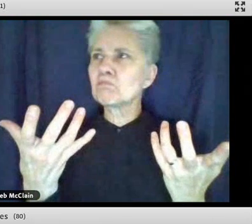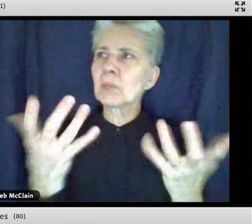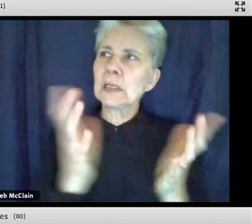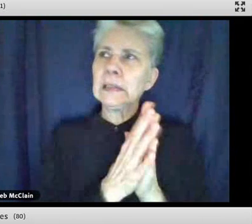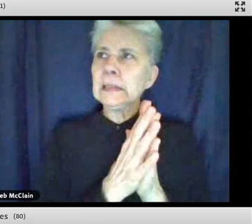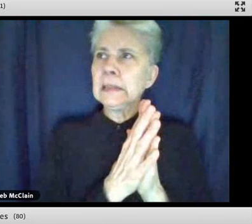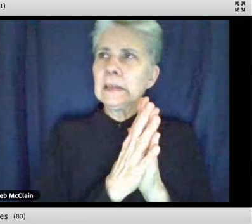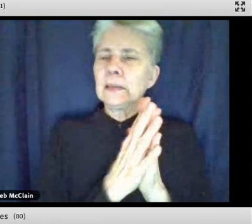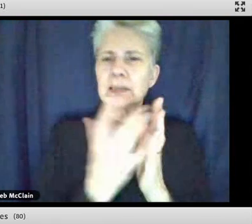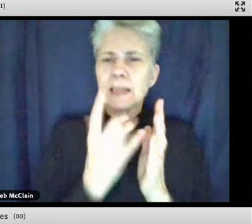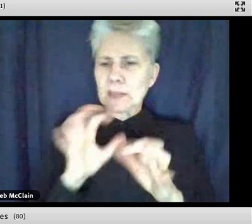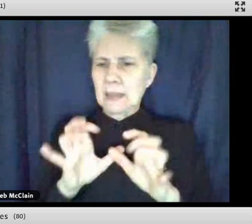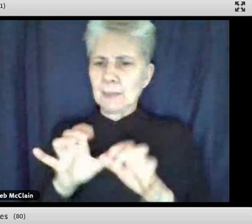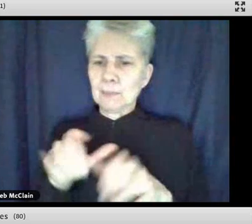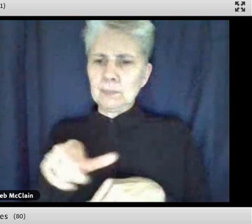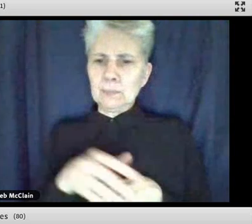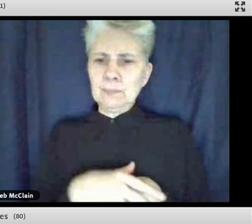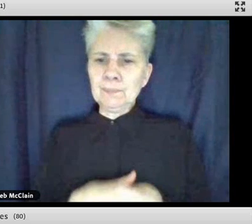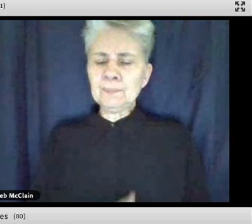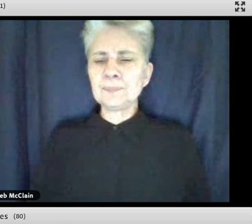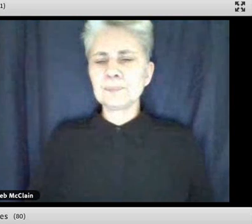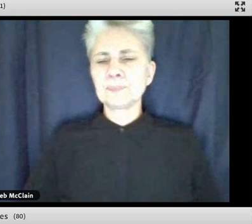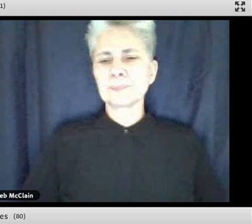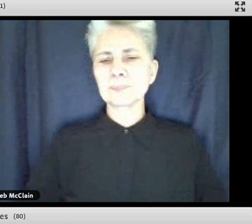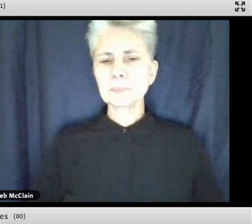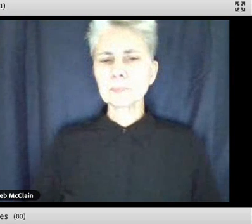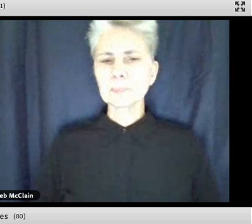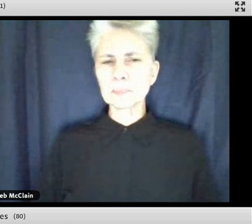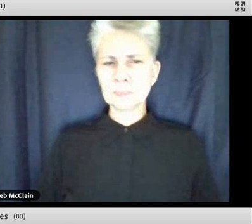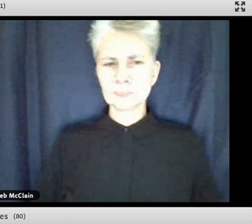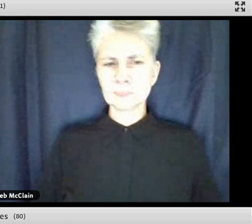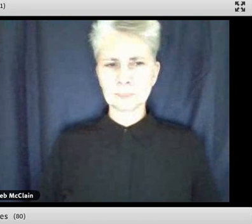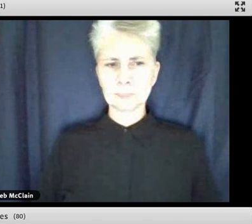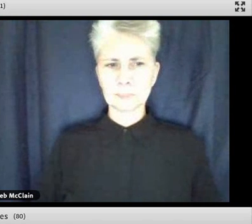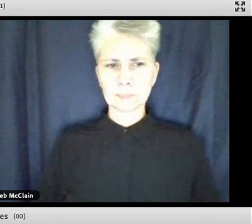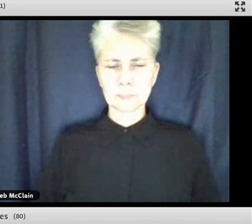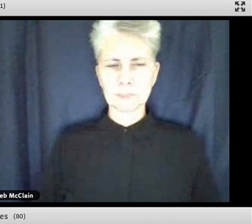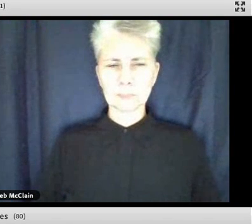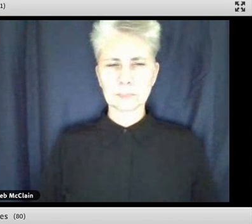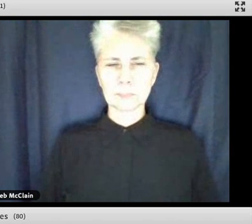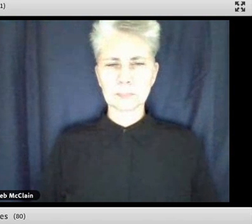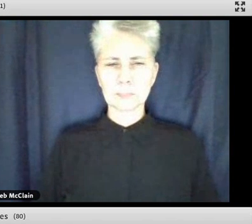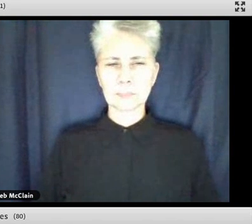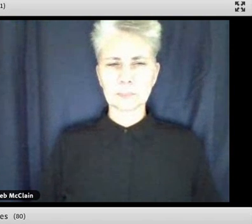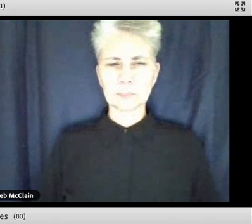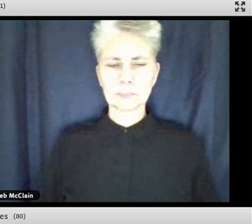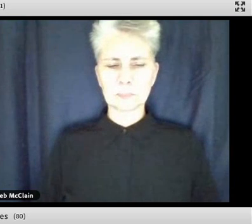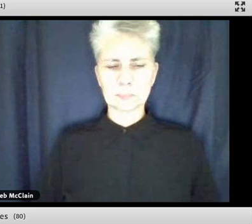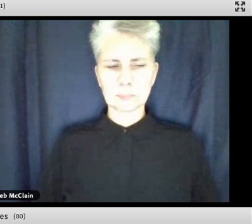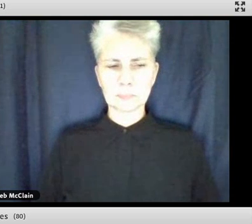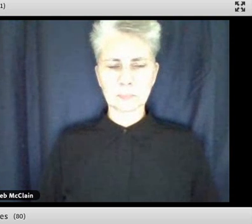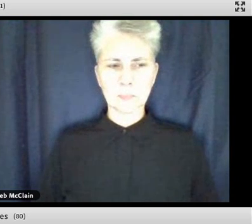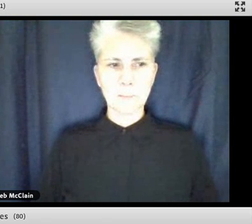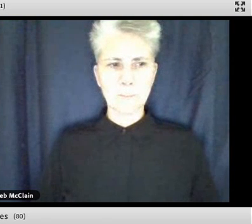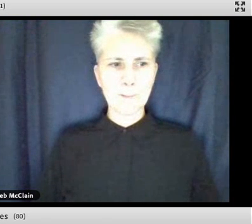okay, somebody's typing in a chat box.